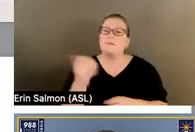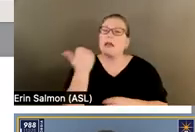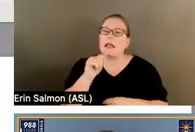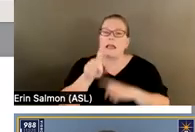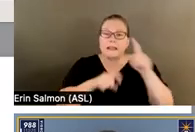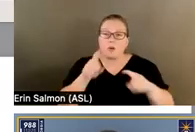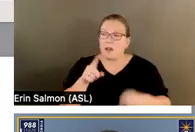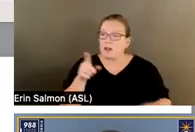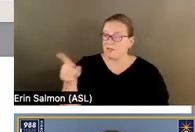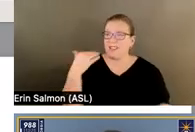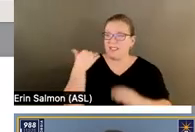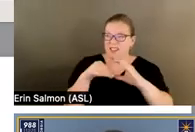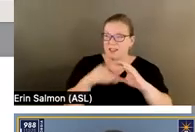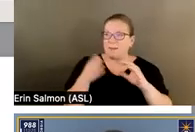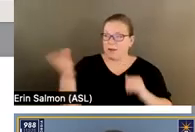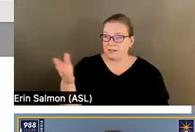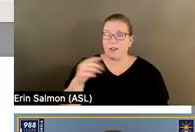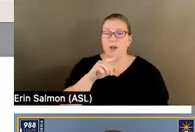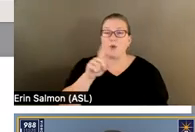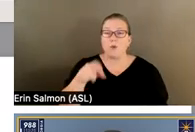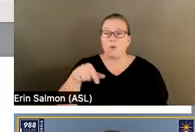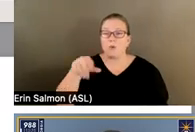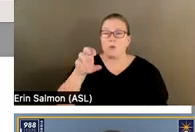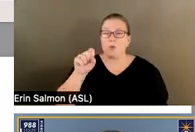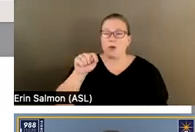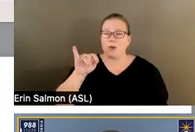the email provided here,